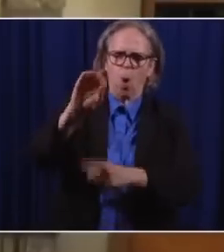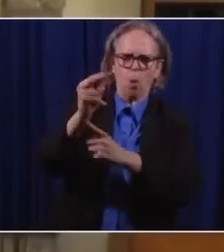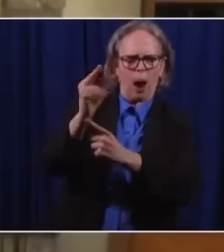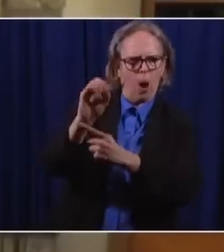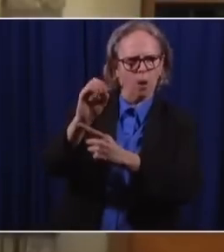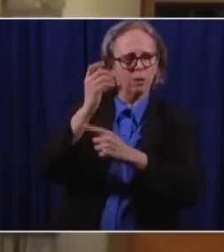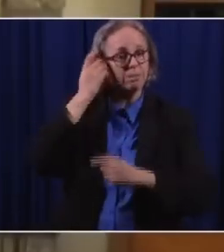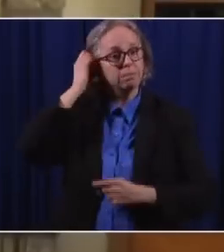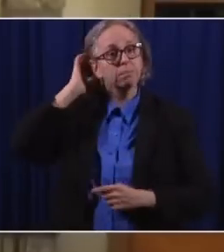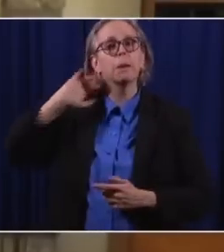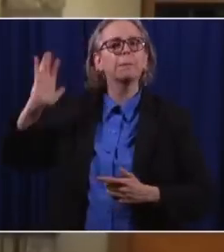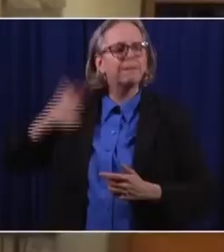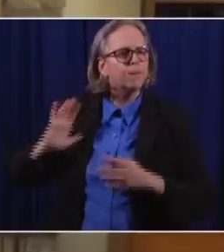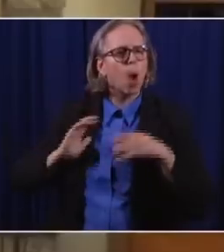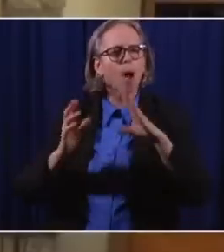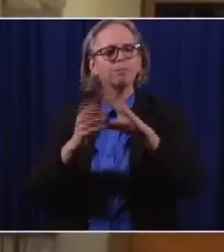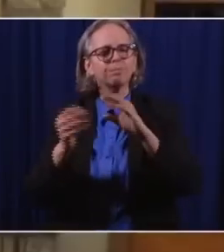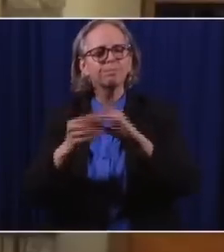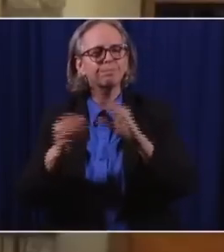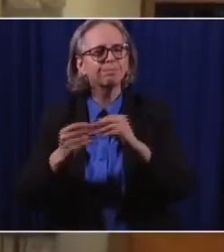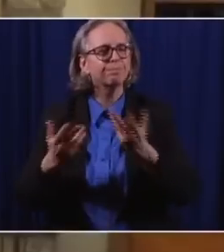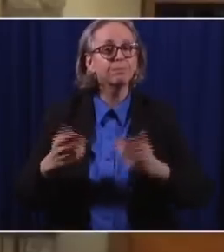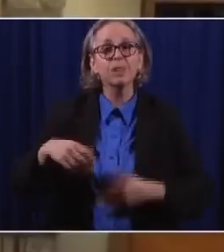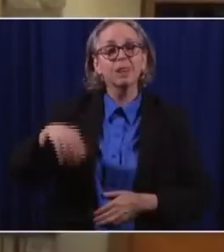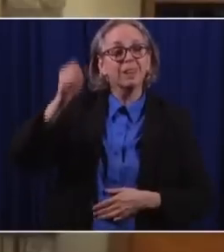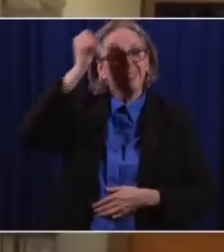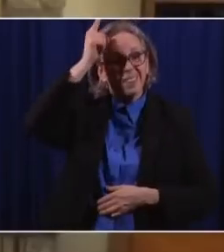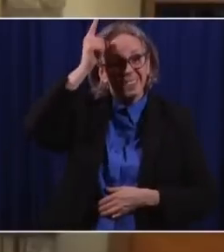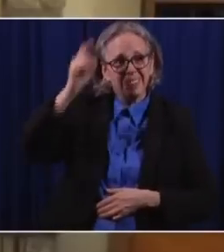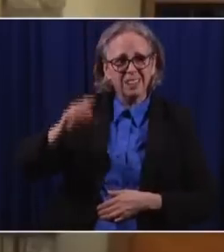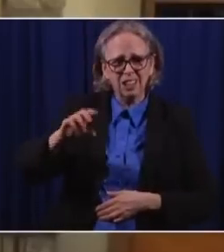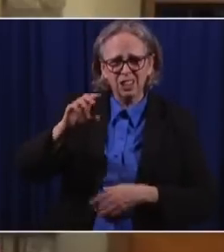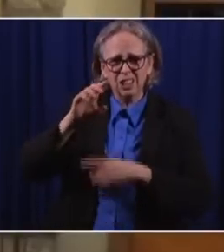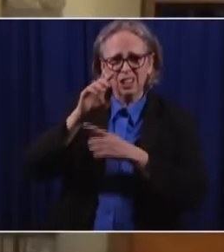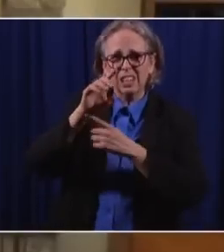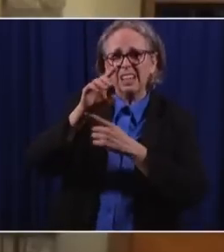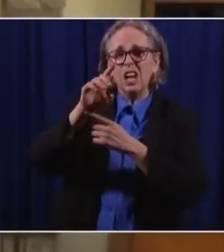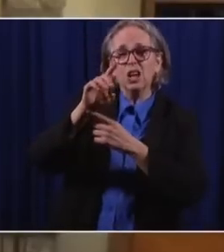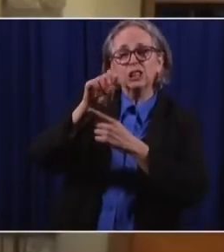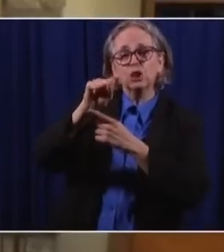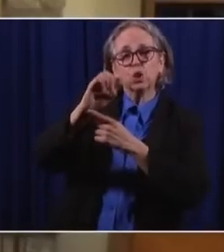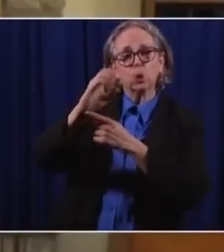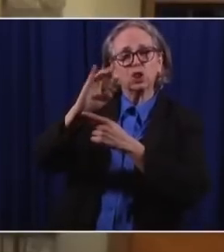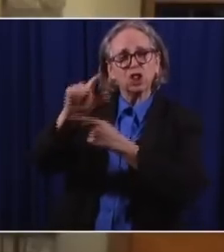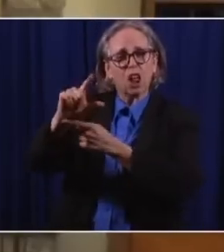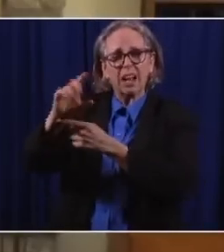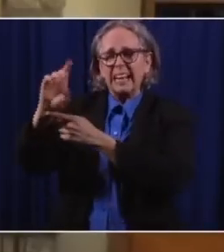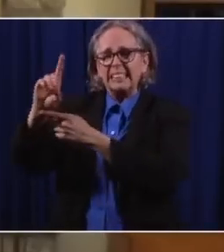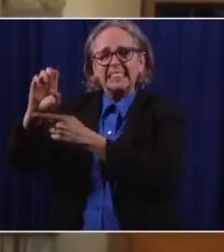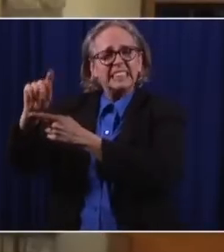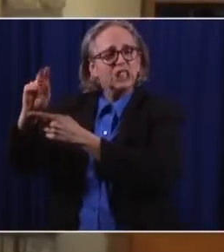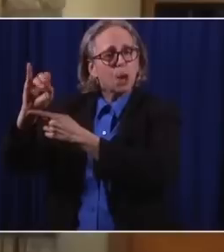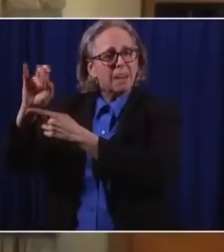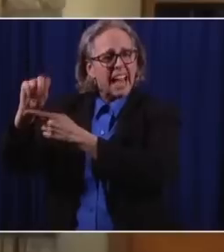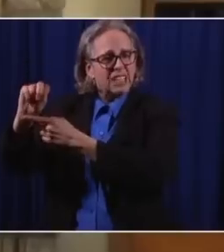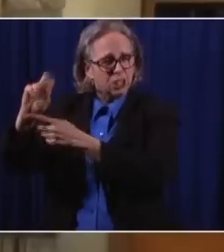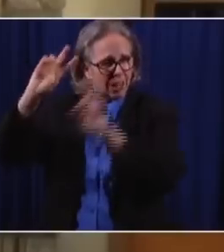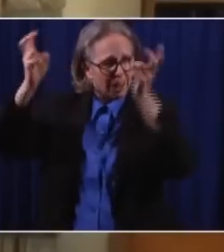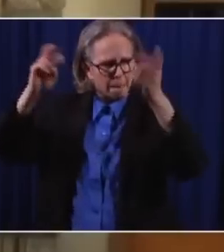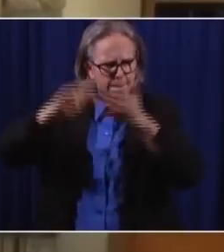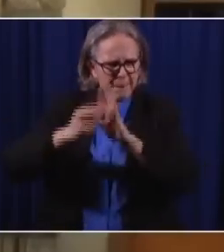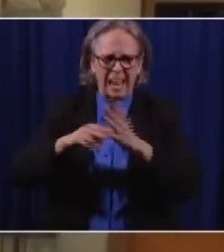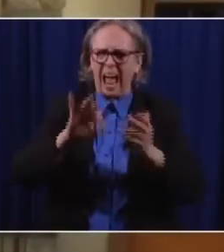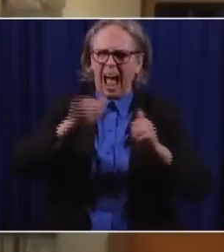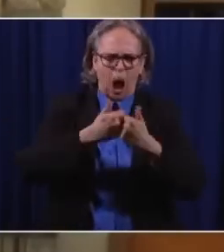health, which include such things as income, education levels, physical and social environments, availability of health care and mental